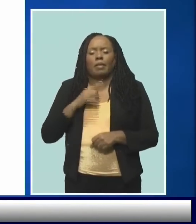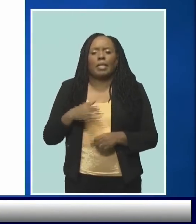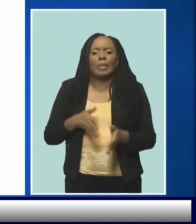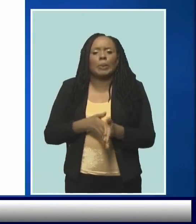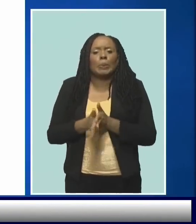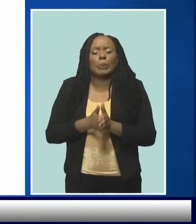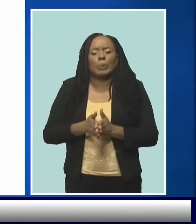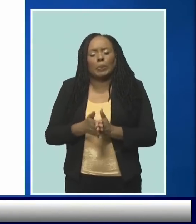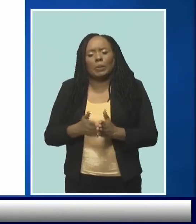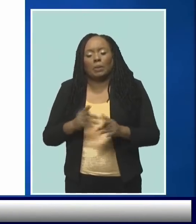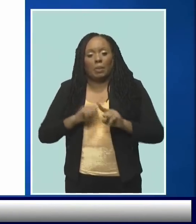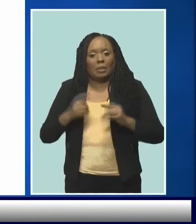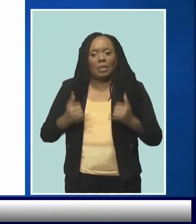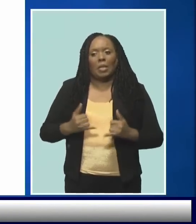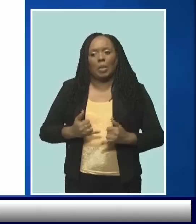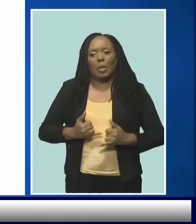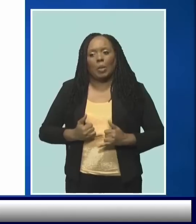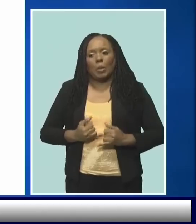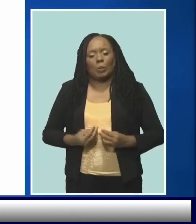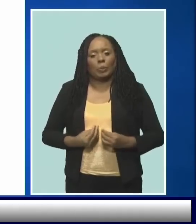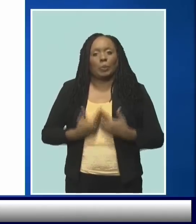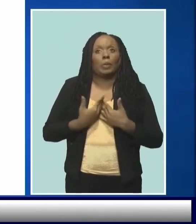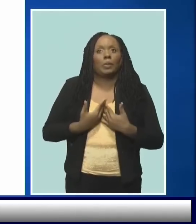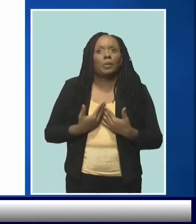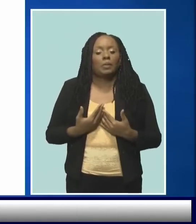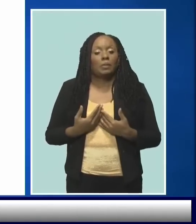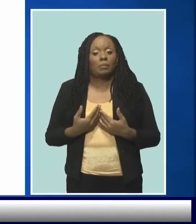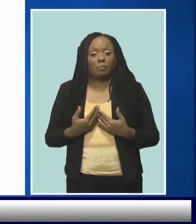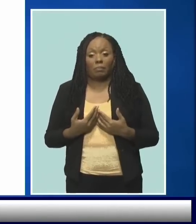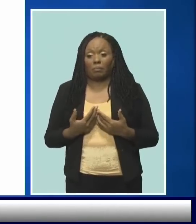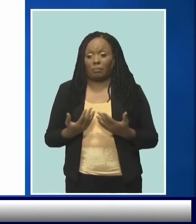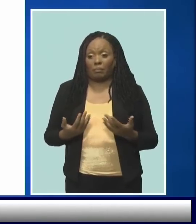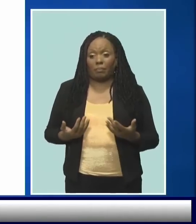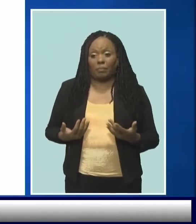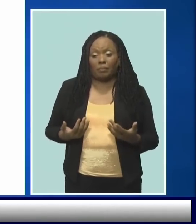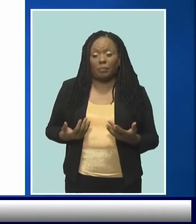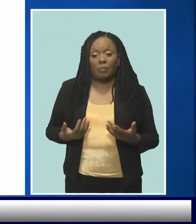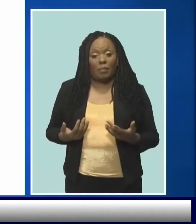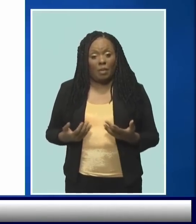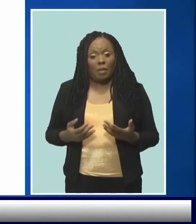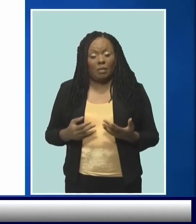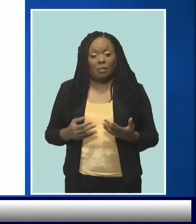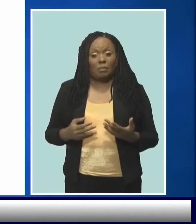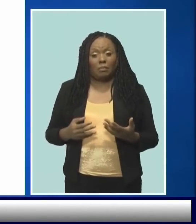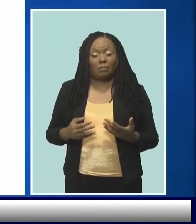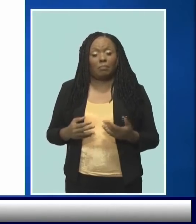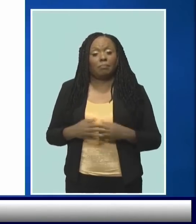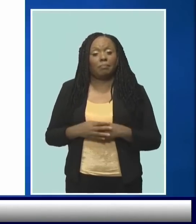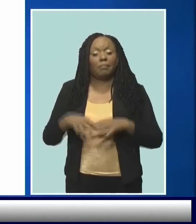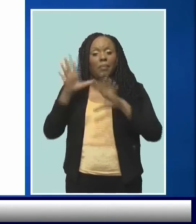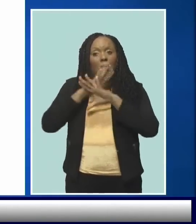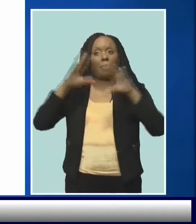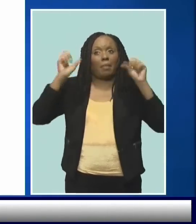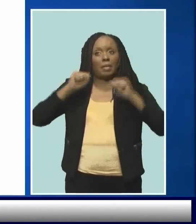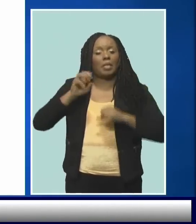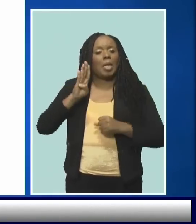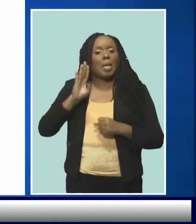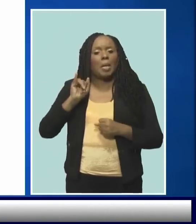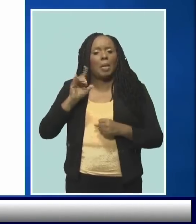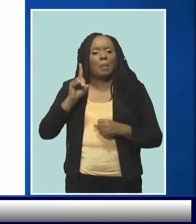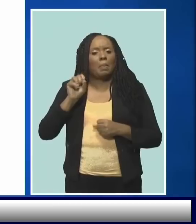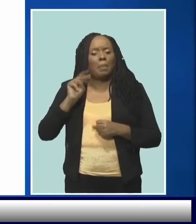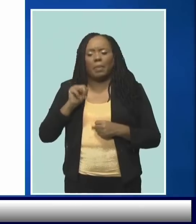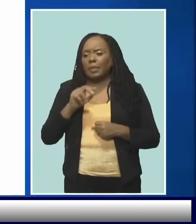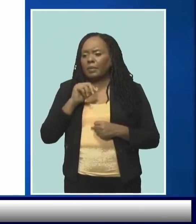in the last few weeks, President Biden has not appeared to be a liability to the Democratic Party. I think that in one fell